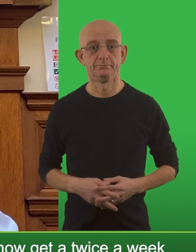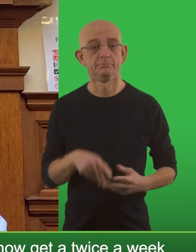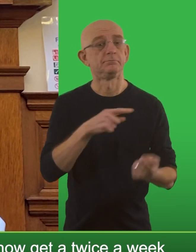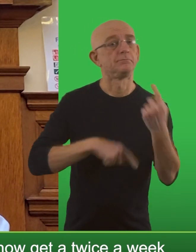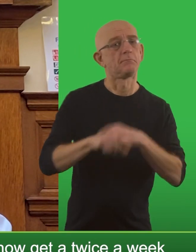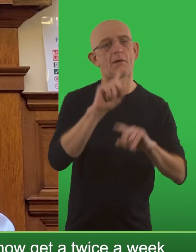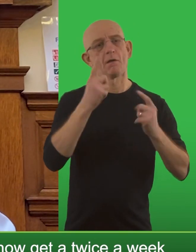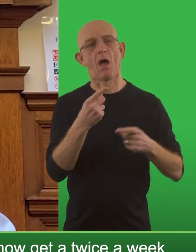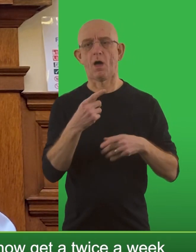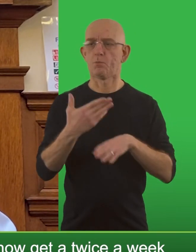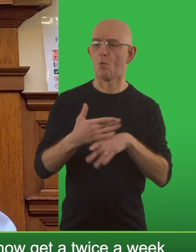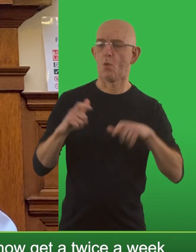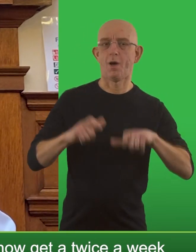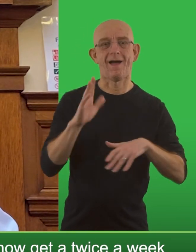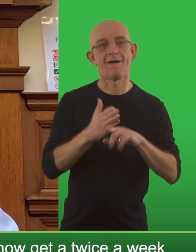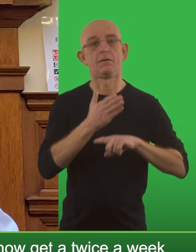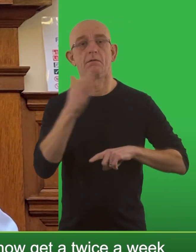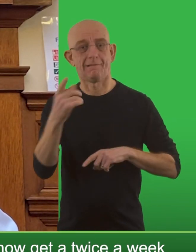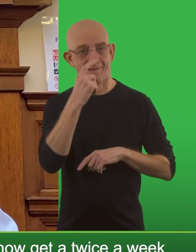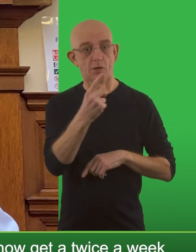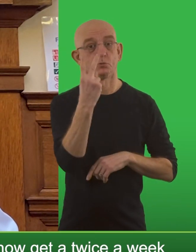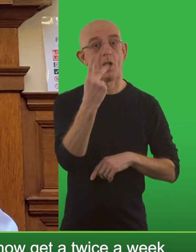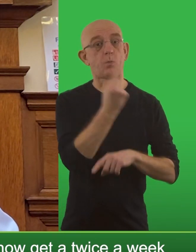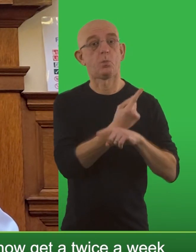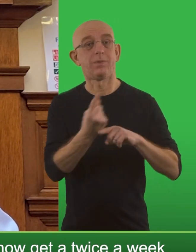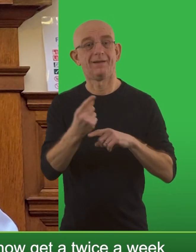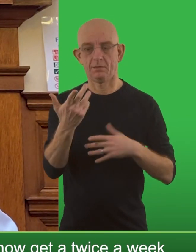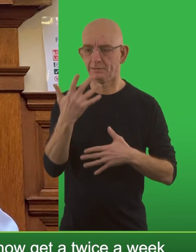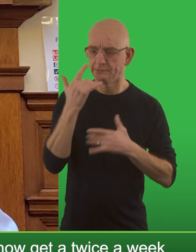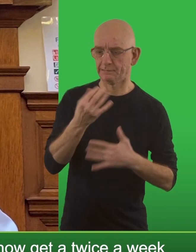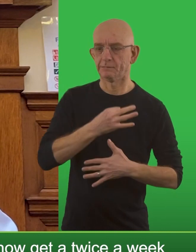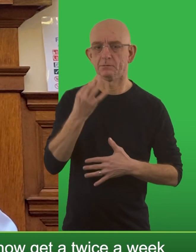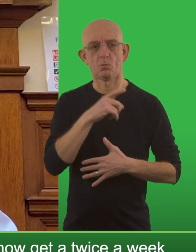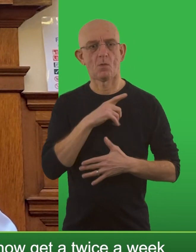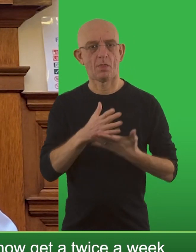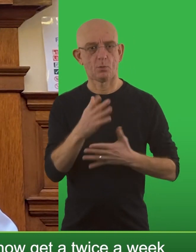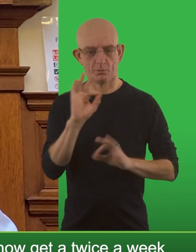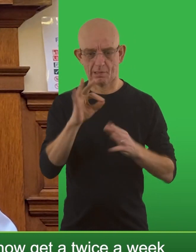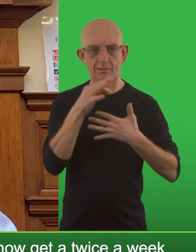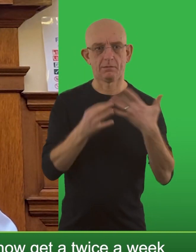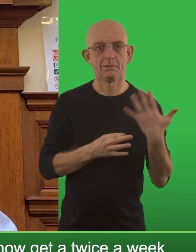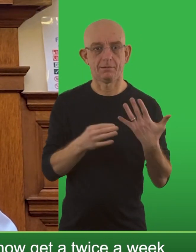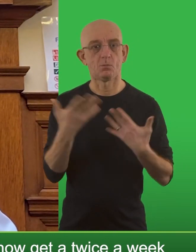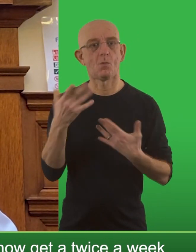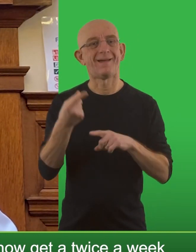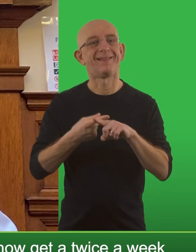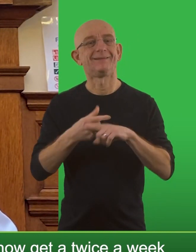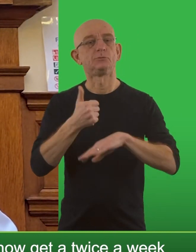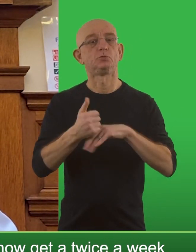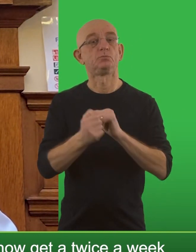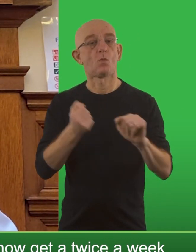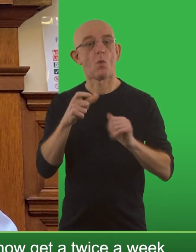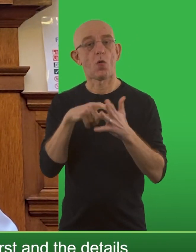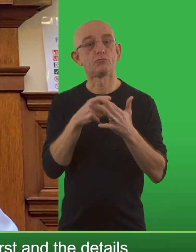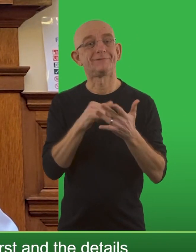So anyone who can't work from home can now get a twice-a-week test at our Asymptomatic test site at the English Institute of Sport on Coleridge